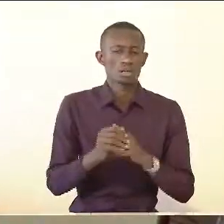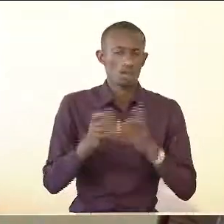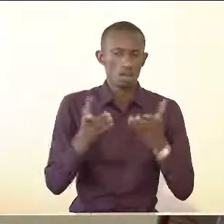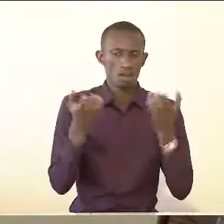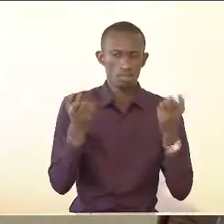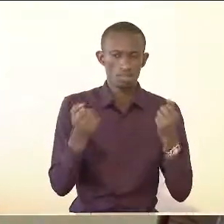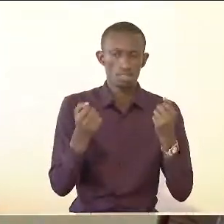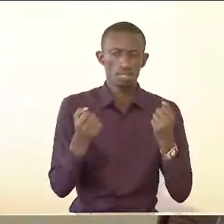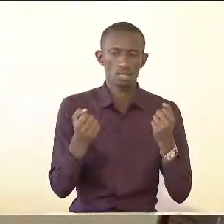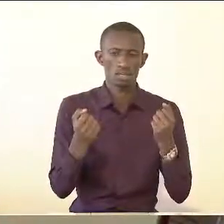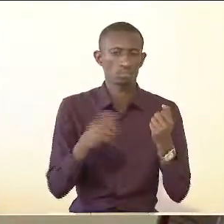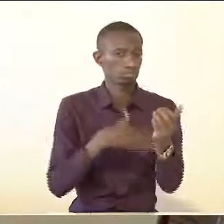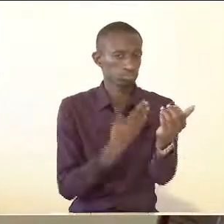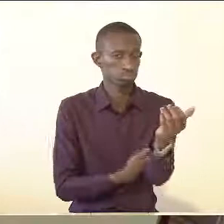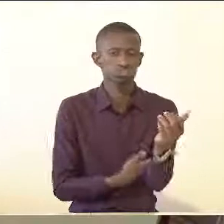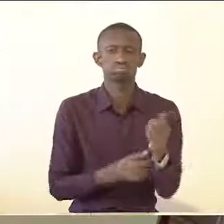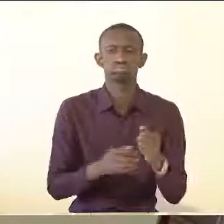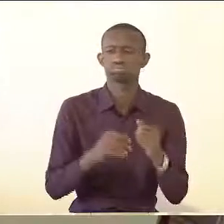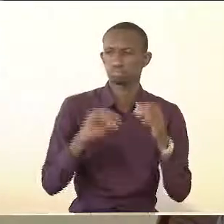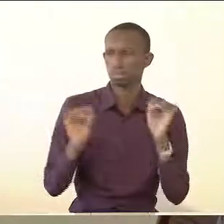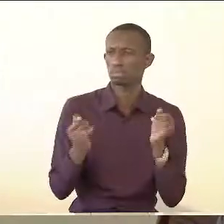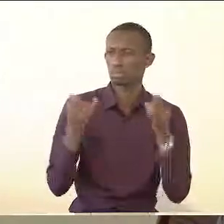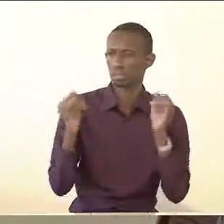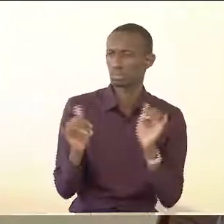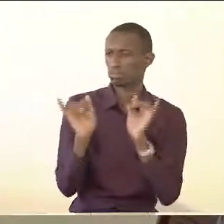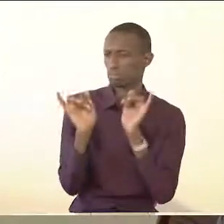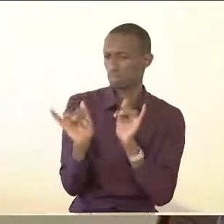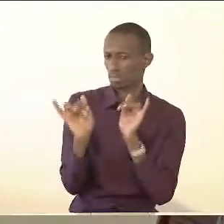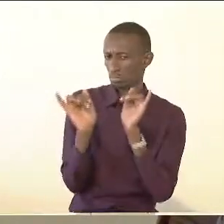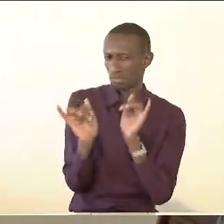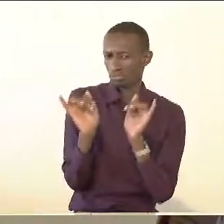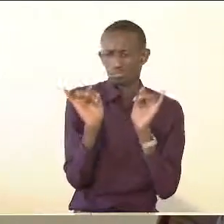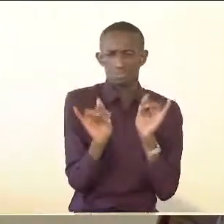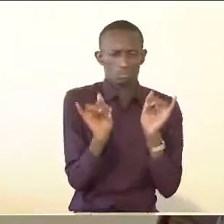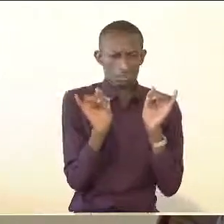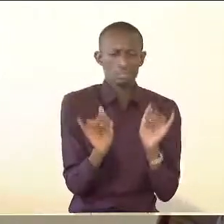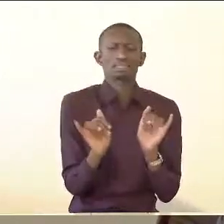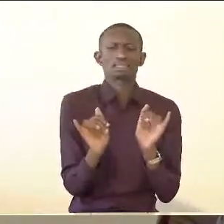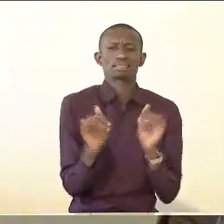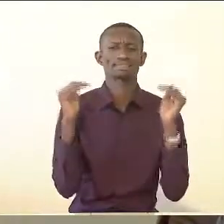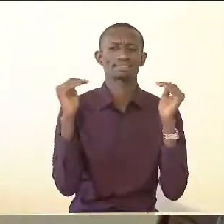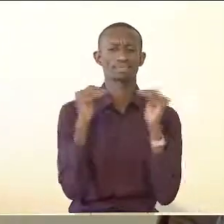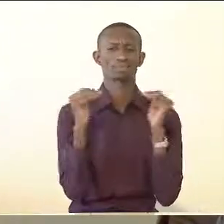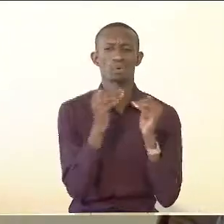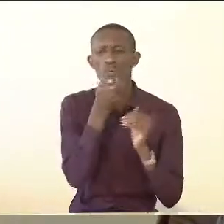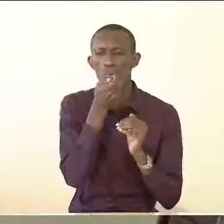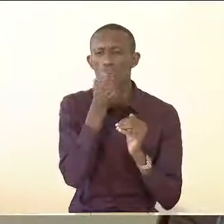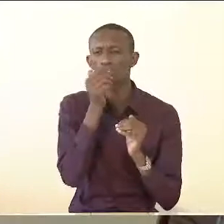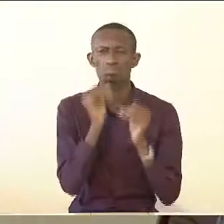body temperature has to be maintained constantly at 37 degrees Celsius. And